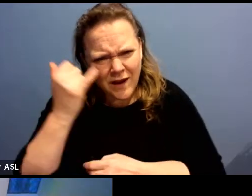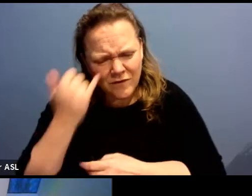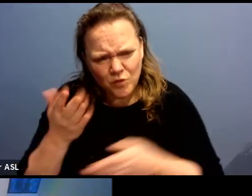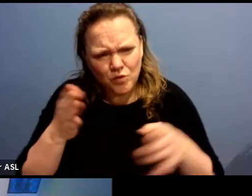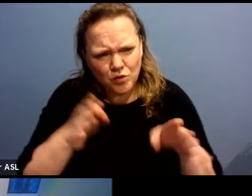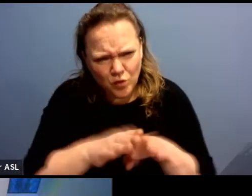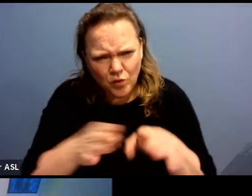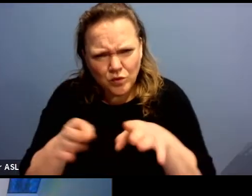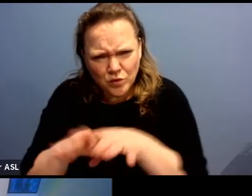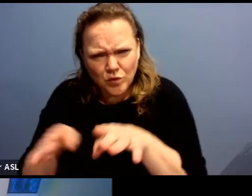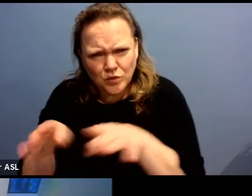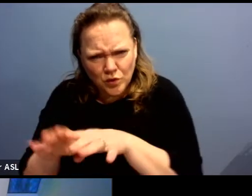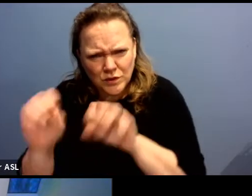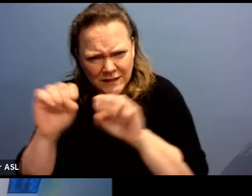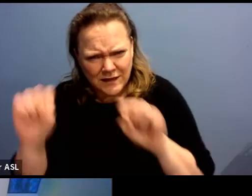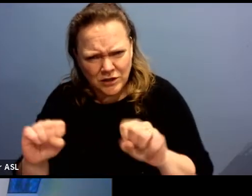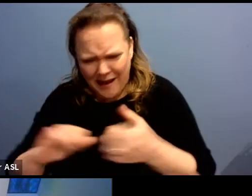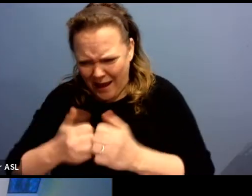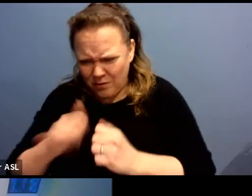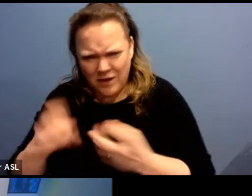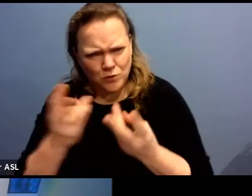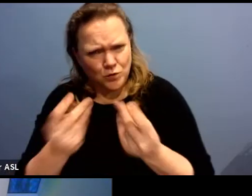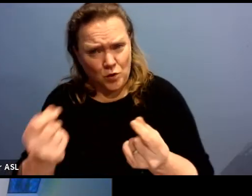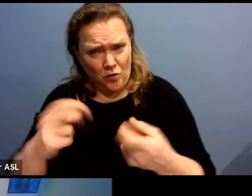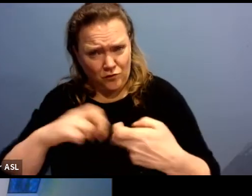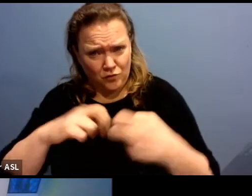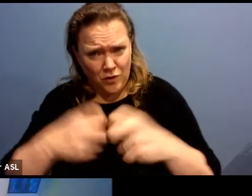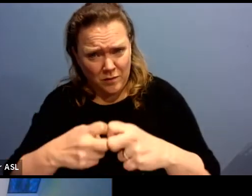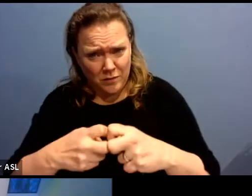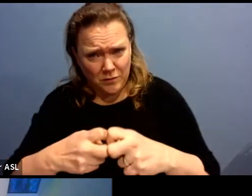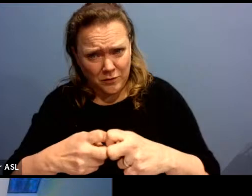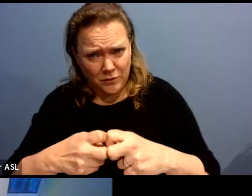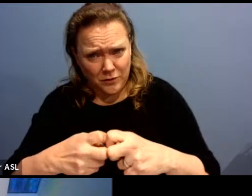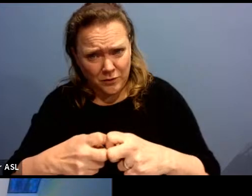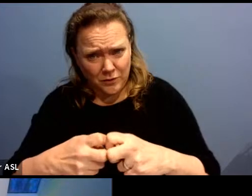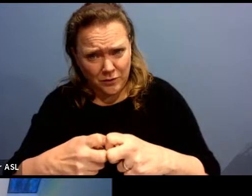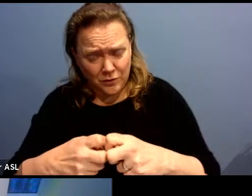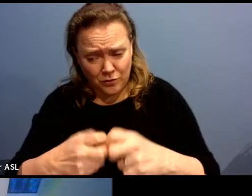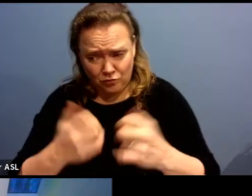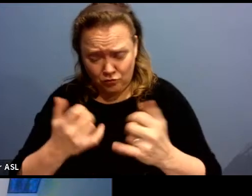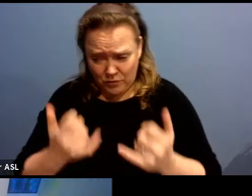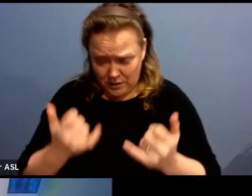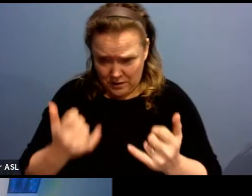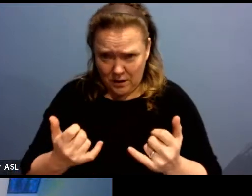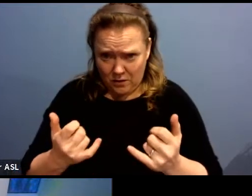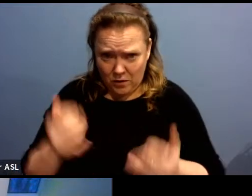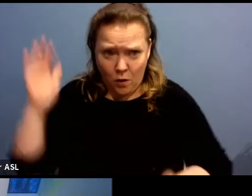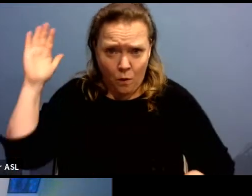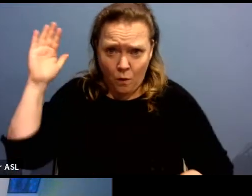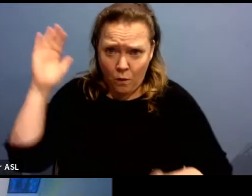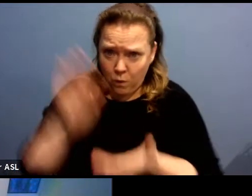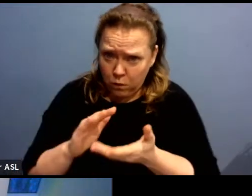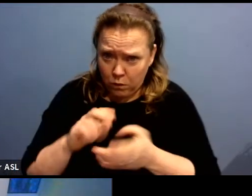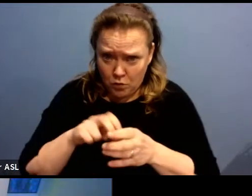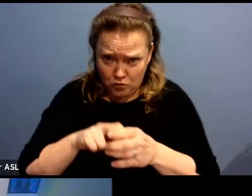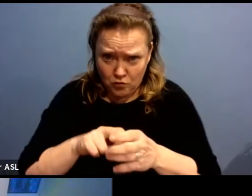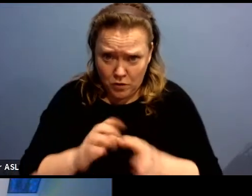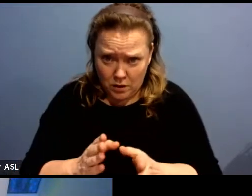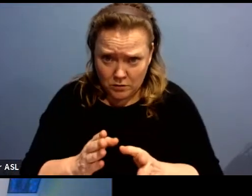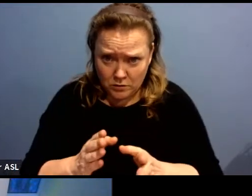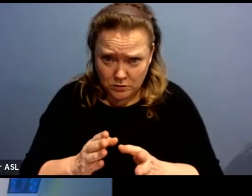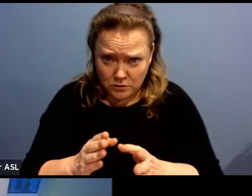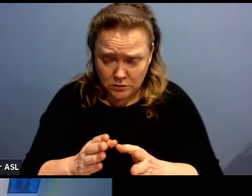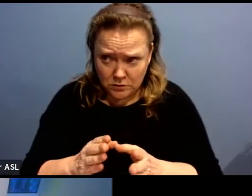problem. It seems to me that Metro has a problem with a lack of ridership and reducing